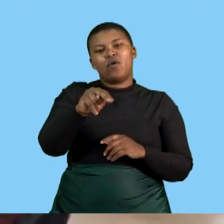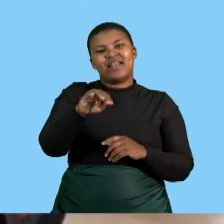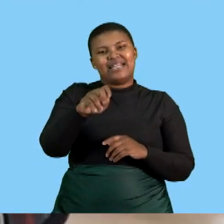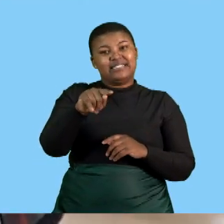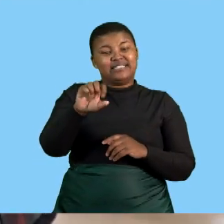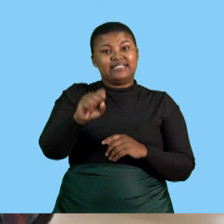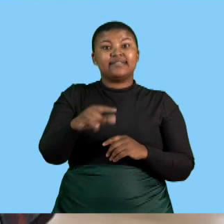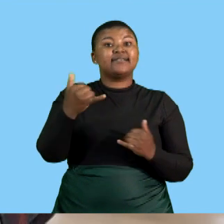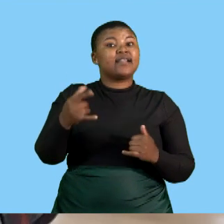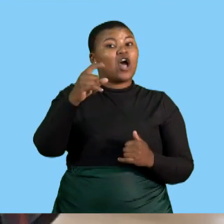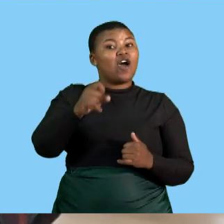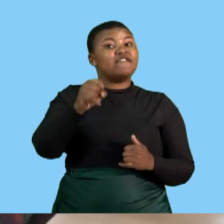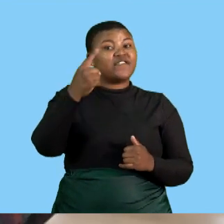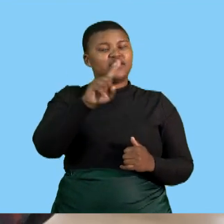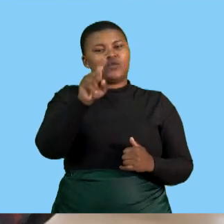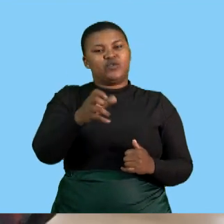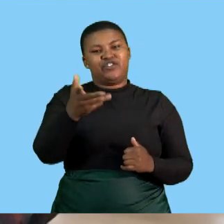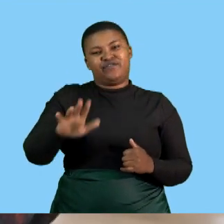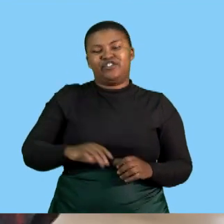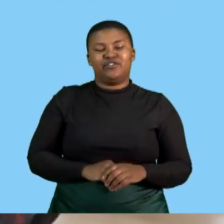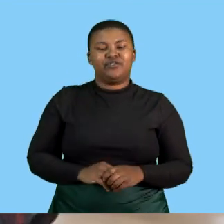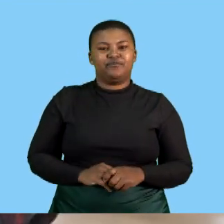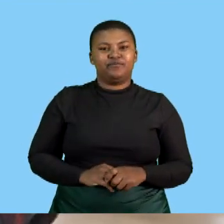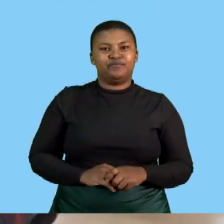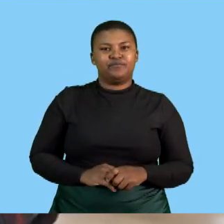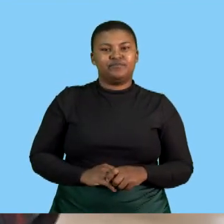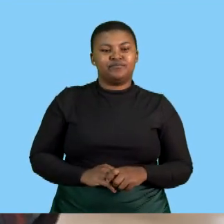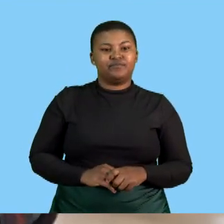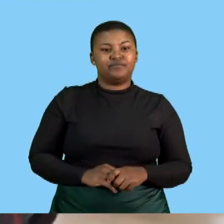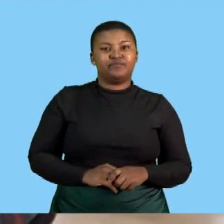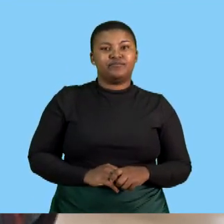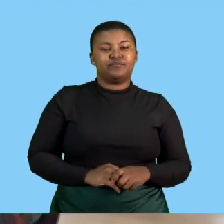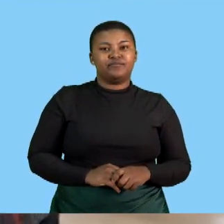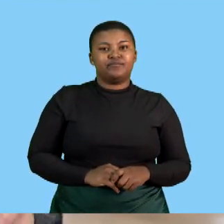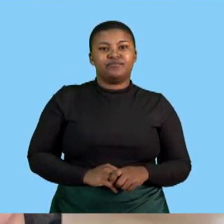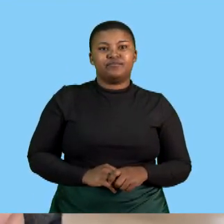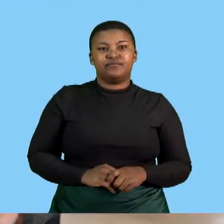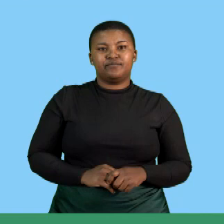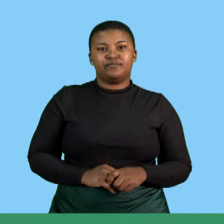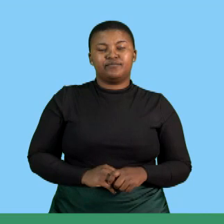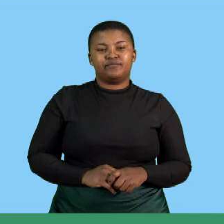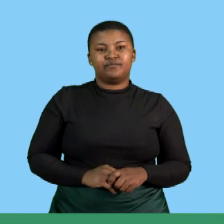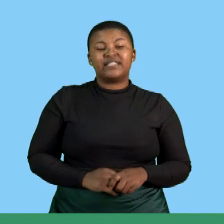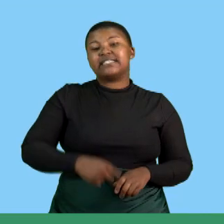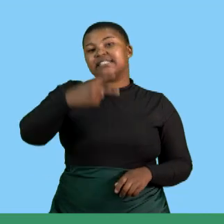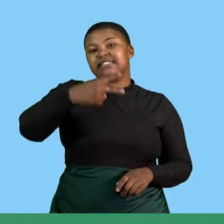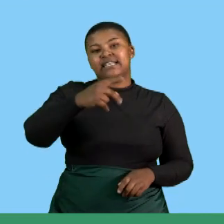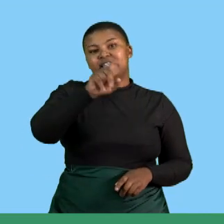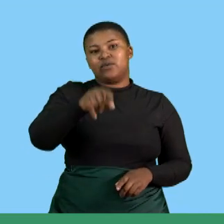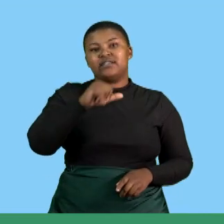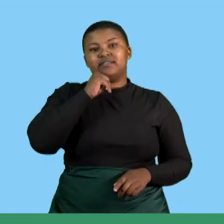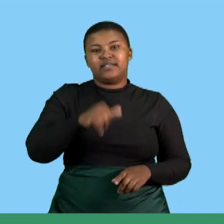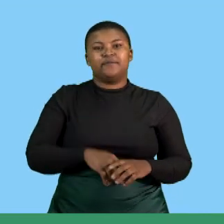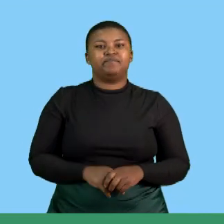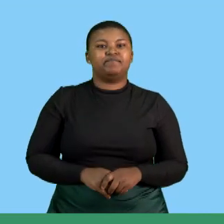macro environment. So that is our first application question. Let's move on to our second. The second question